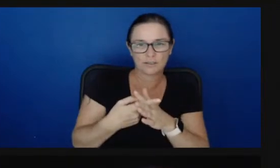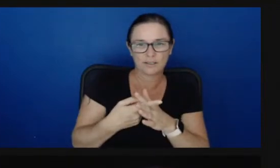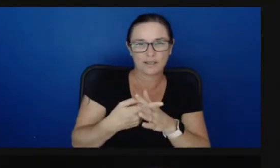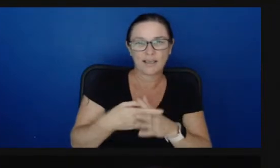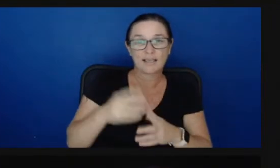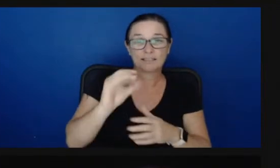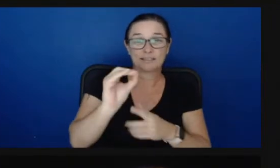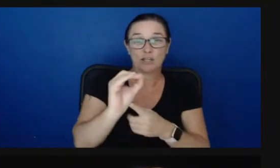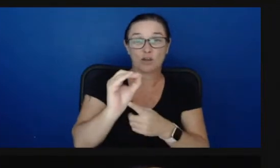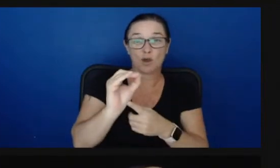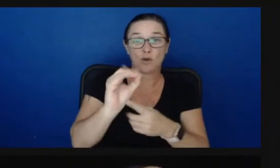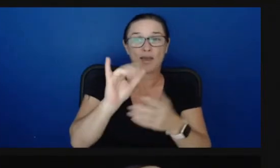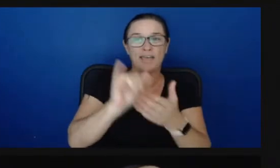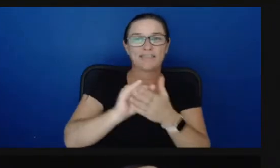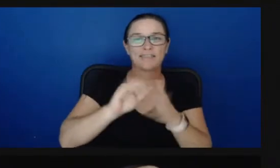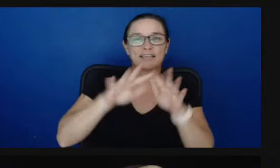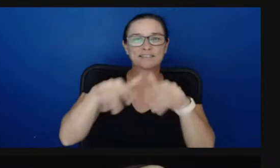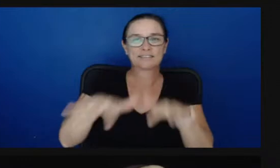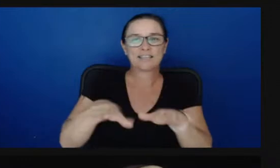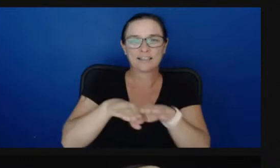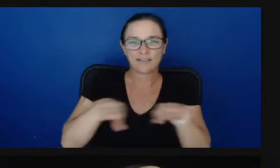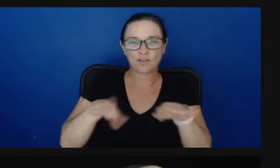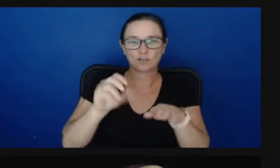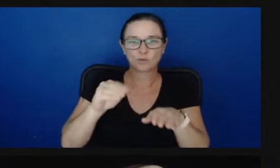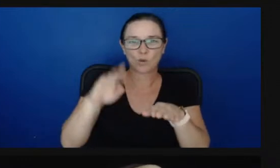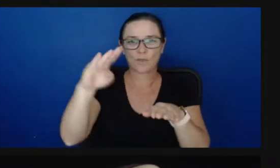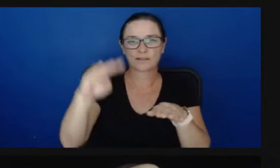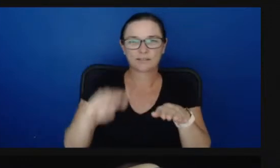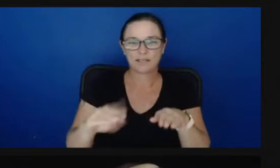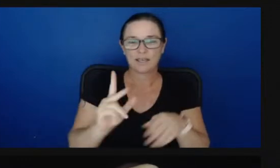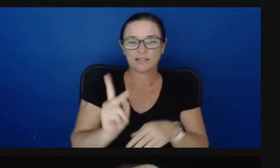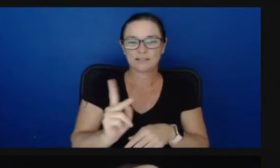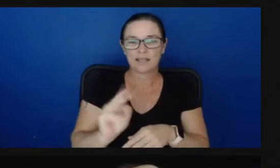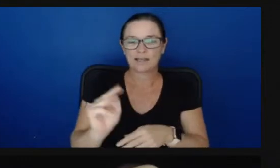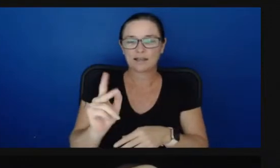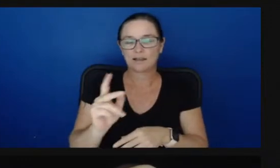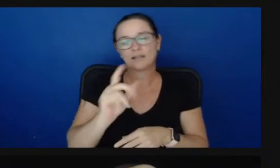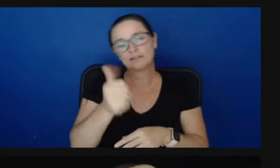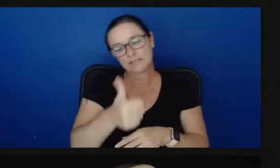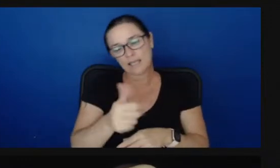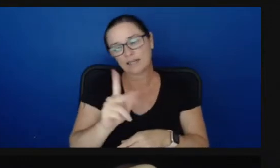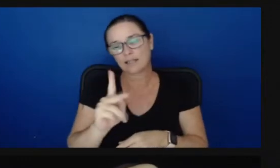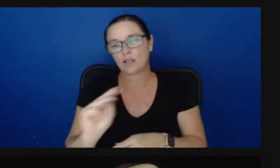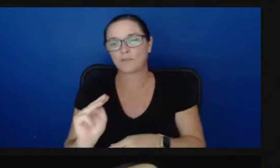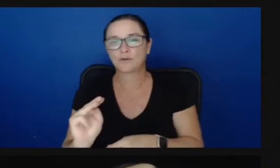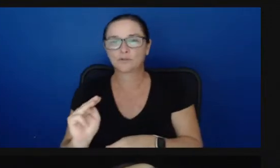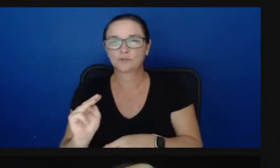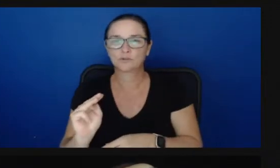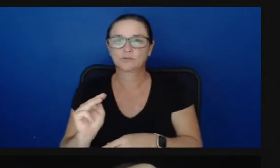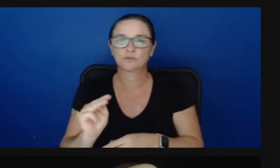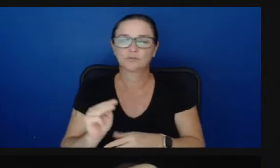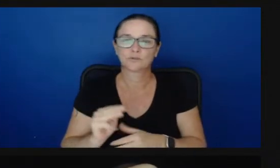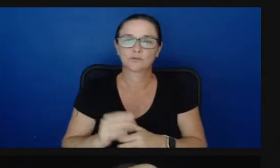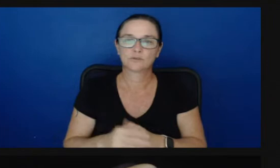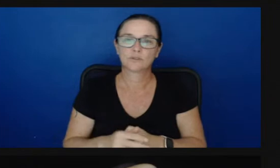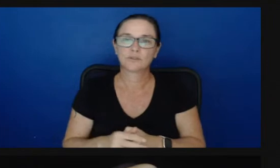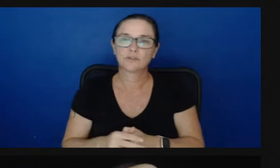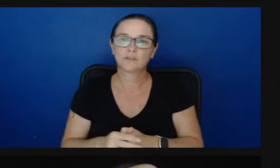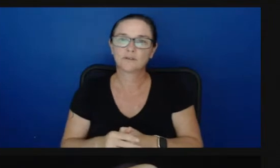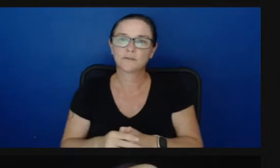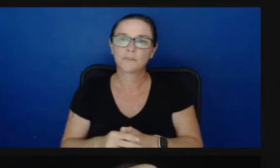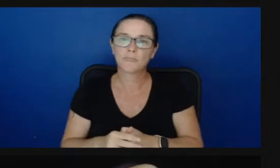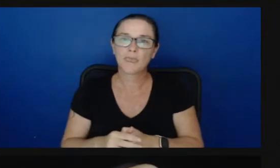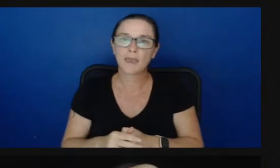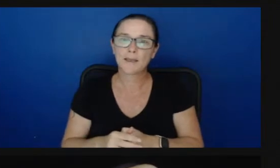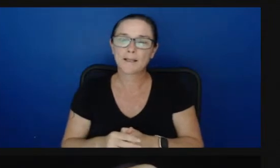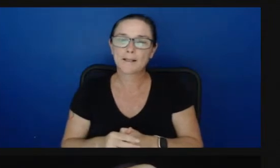level. Everything below sea level down to 10 kilometers down. So what's that? You're looking at 6 miles-ish or so.